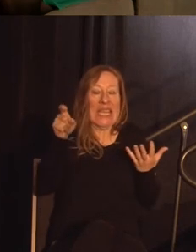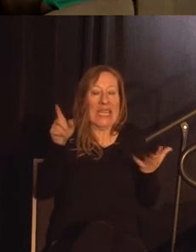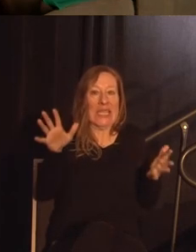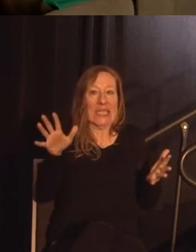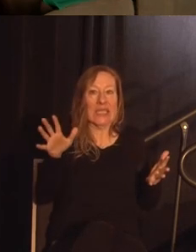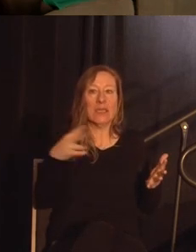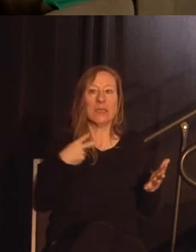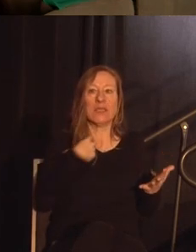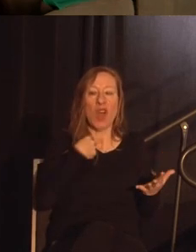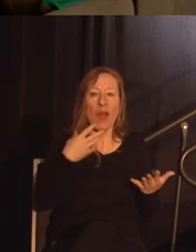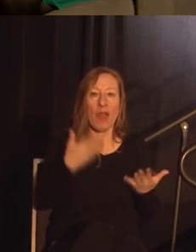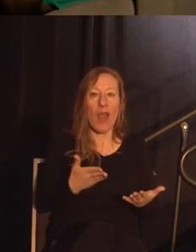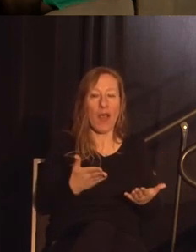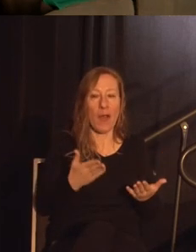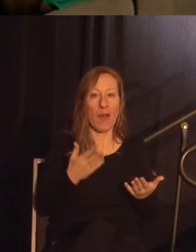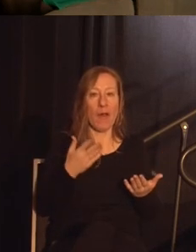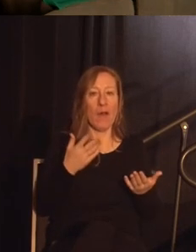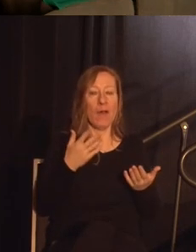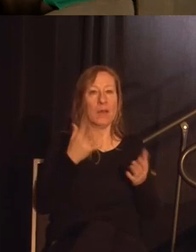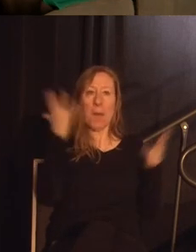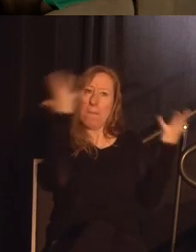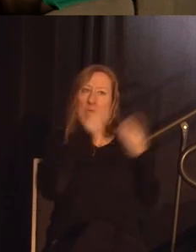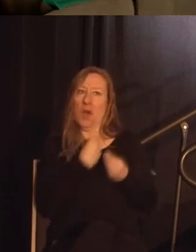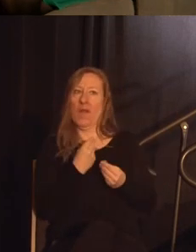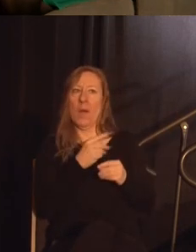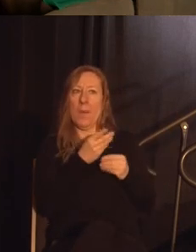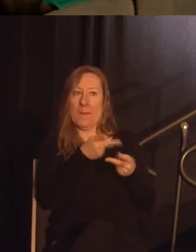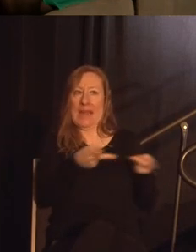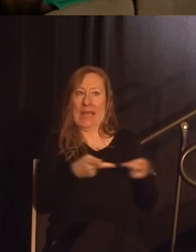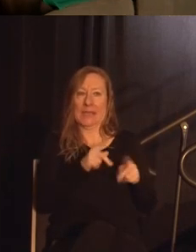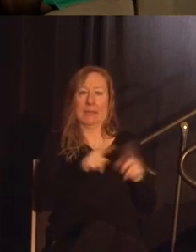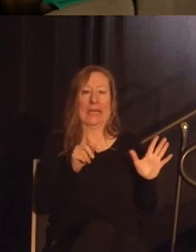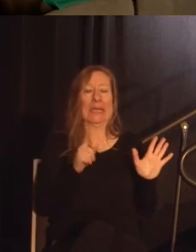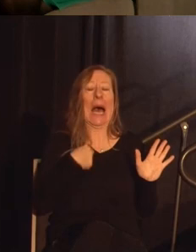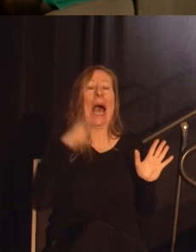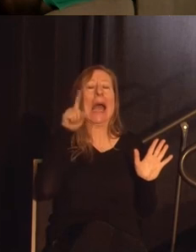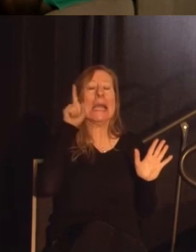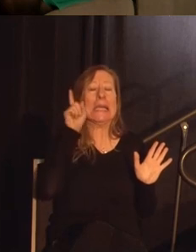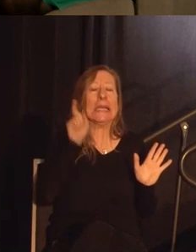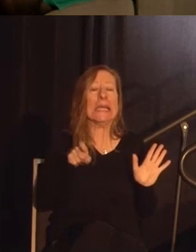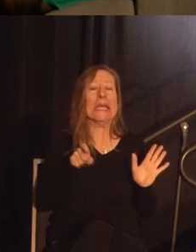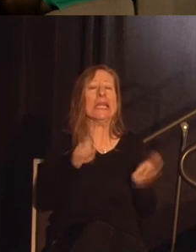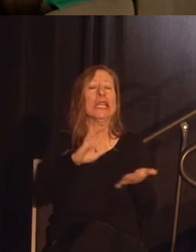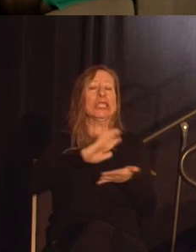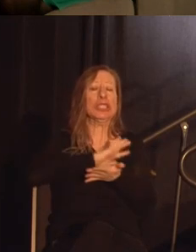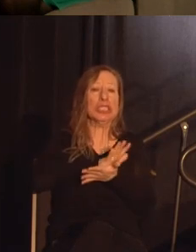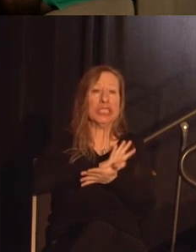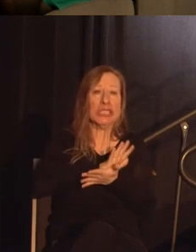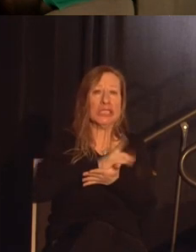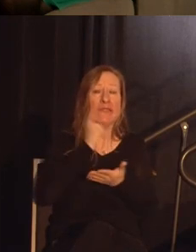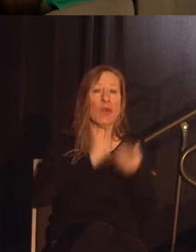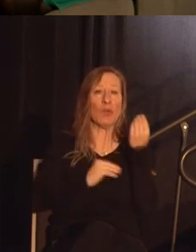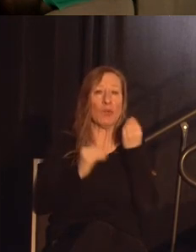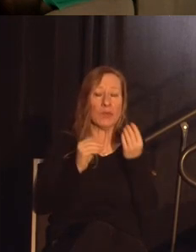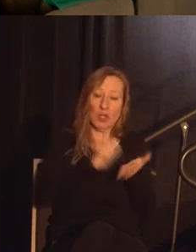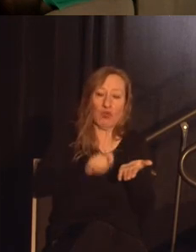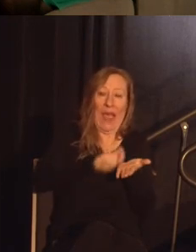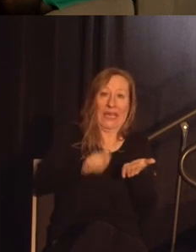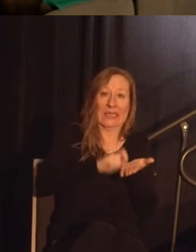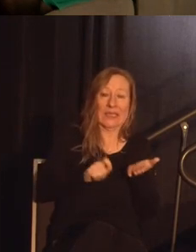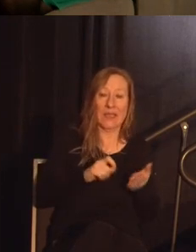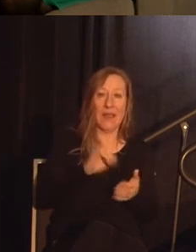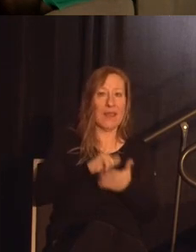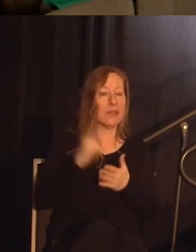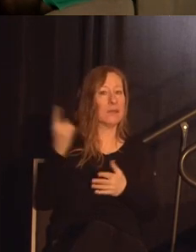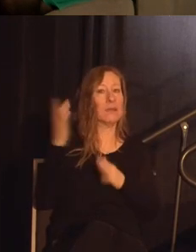stuck there for, you know, in this beautiful place, but you're like, I was like, I need a cheese to write. But really, I mean, that's my number one thing